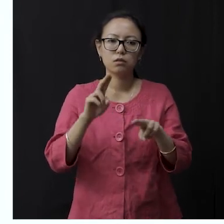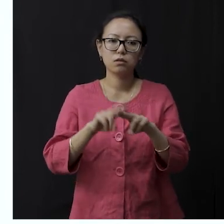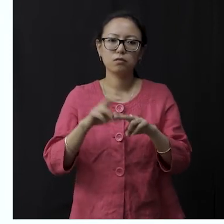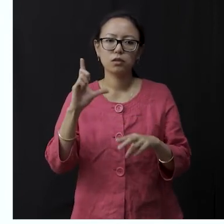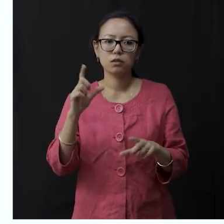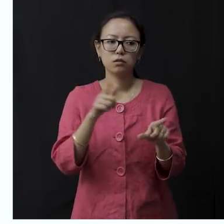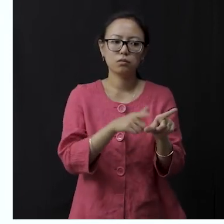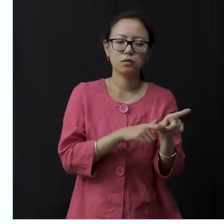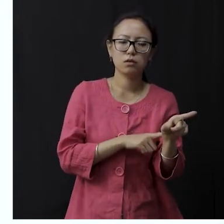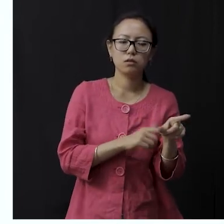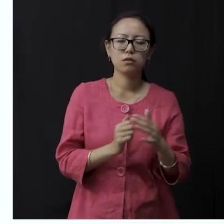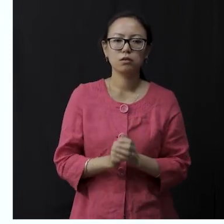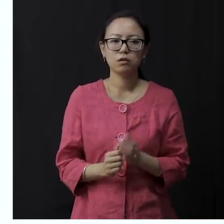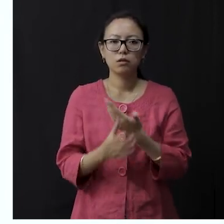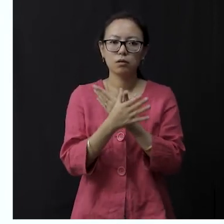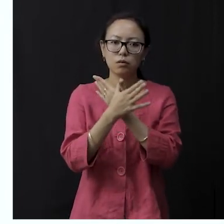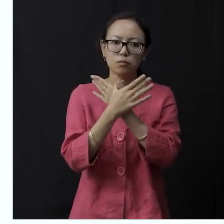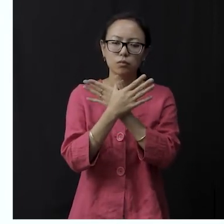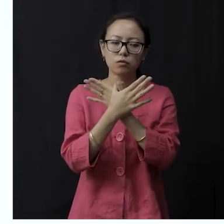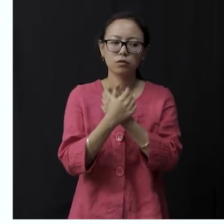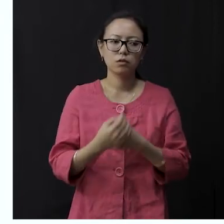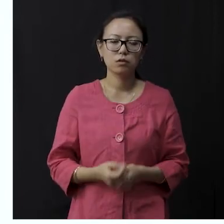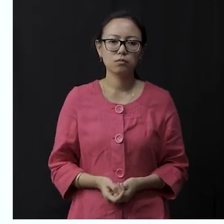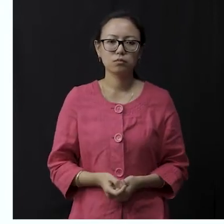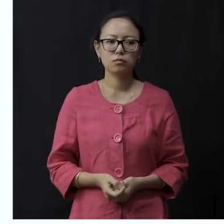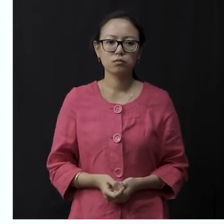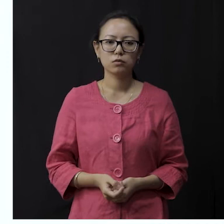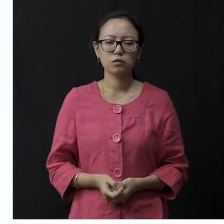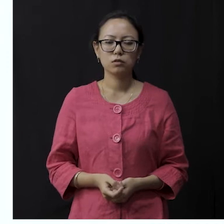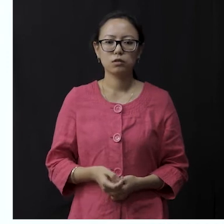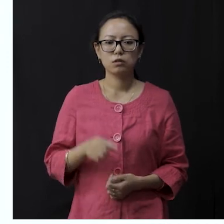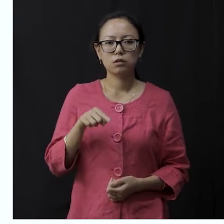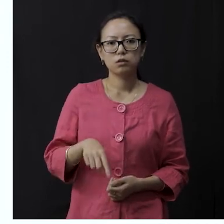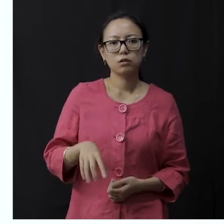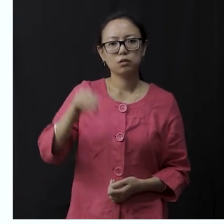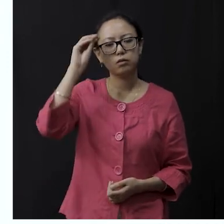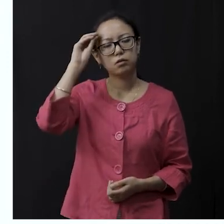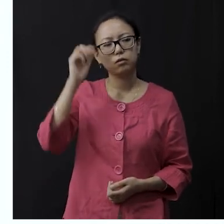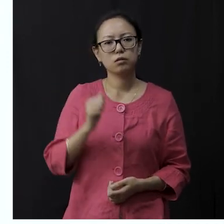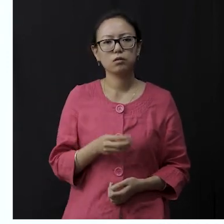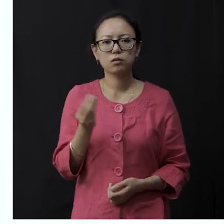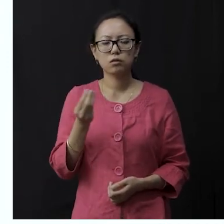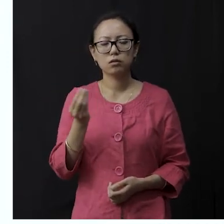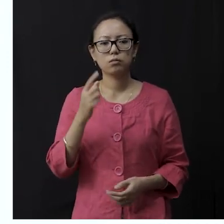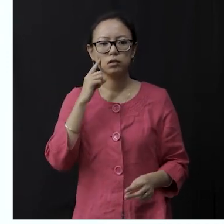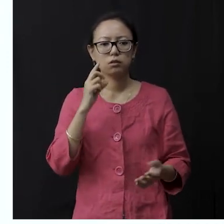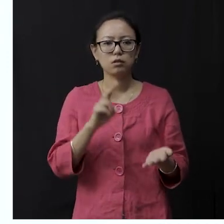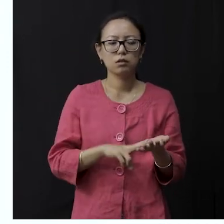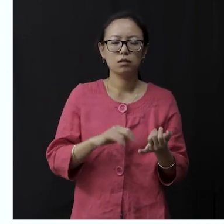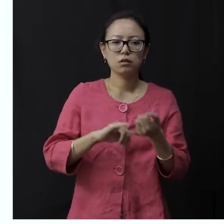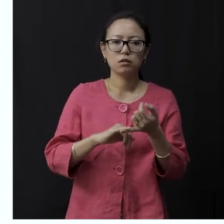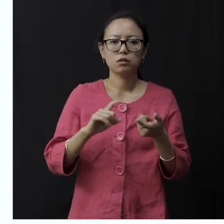B-U-T-T-E-R-F-L-Y, butterfly. Okay, this is butterfly. So these are the names of insects. I hope you all can find